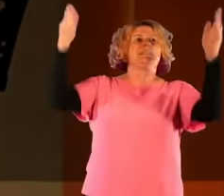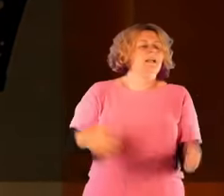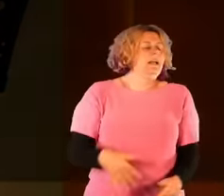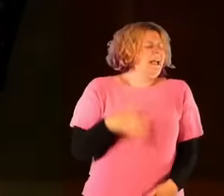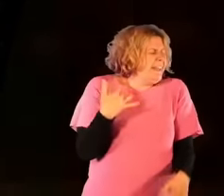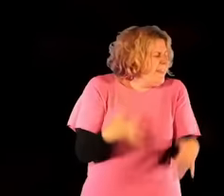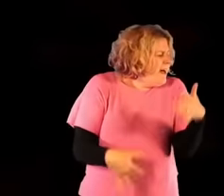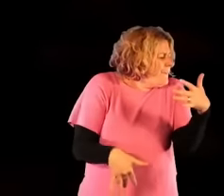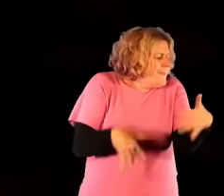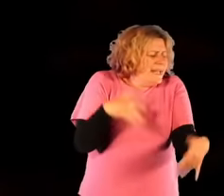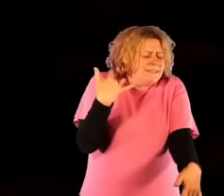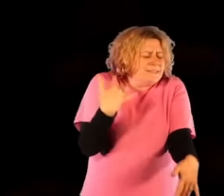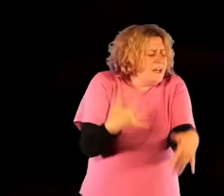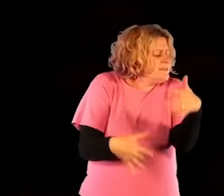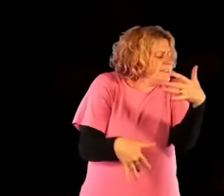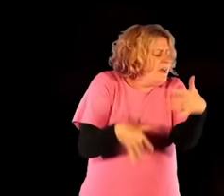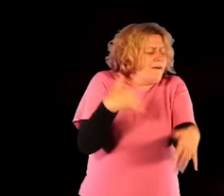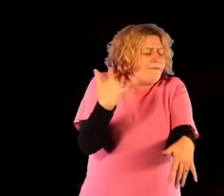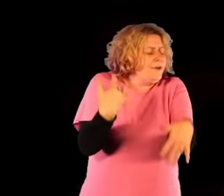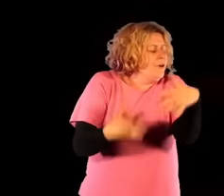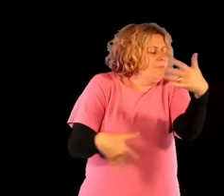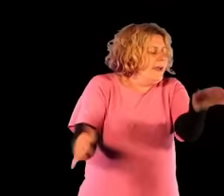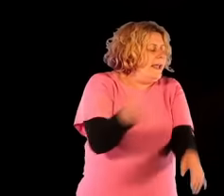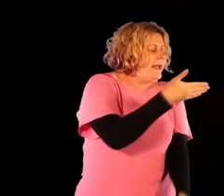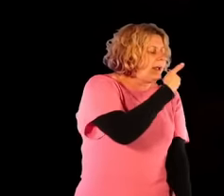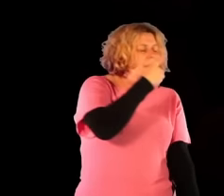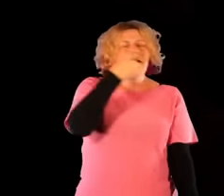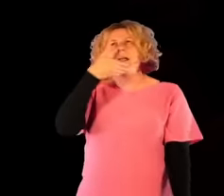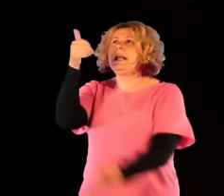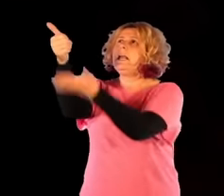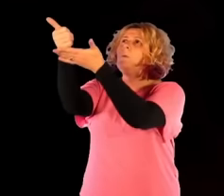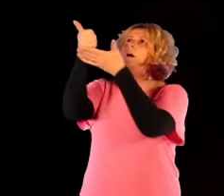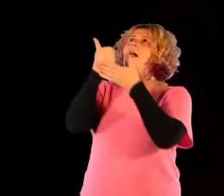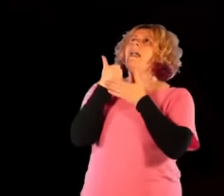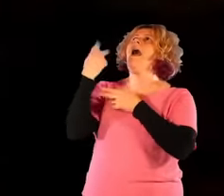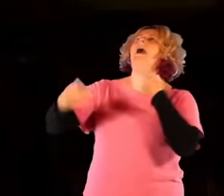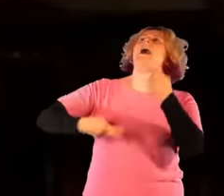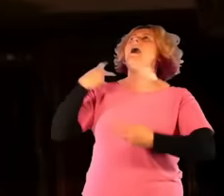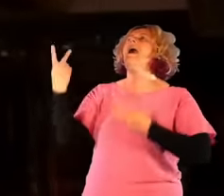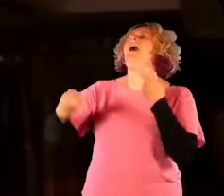Rejoice in the midst of suffering.